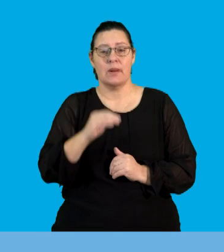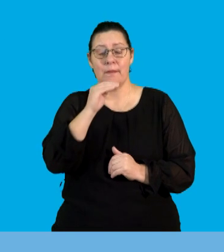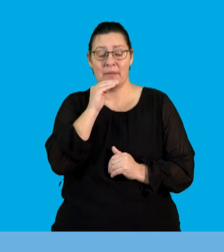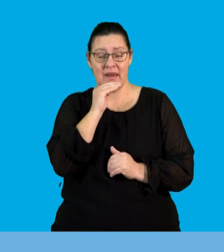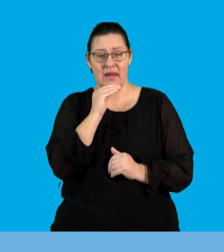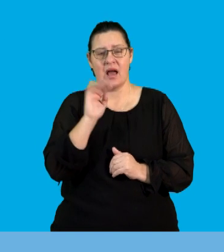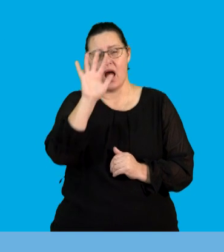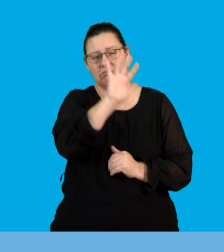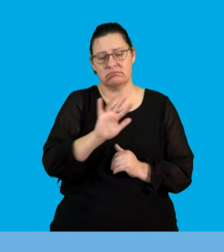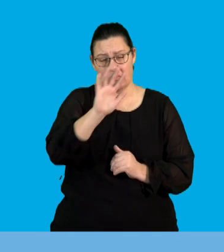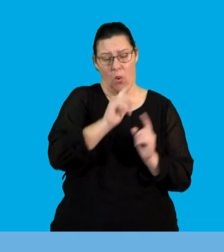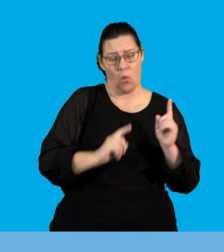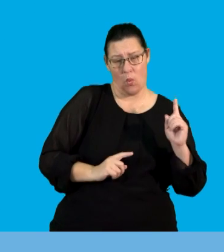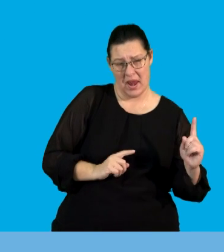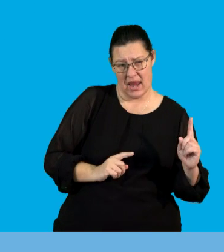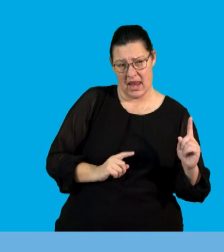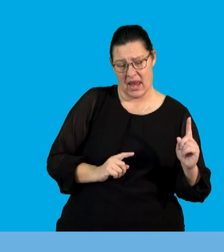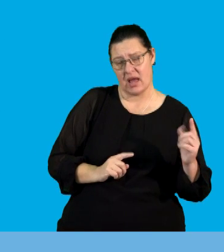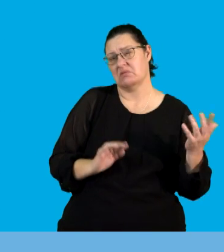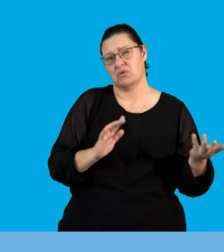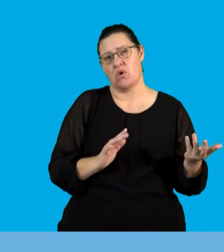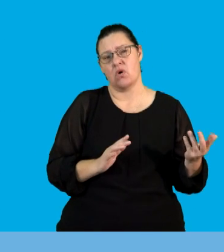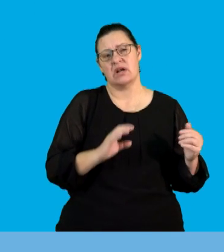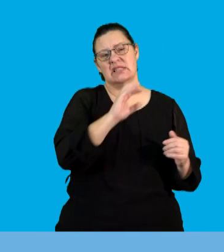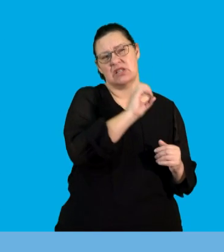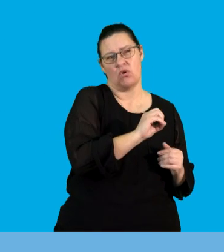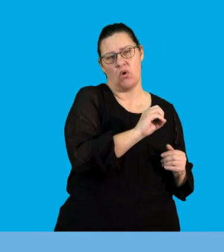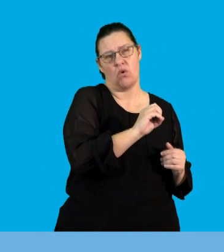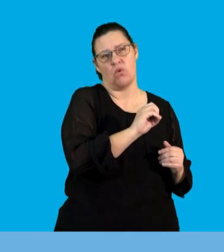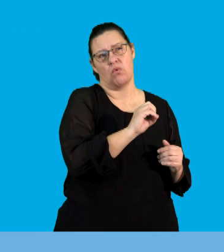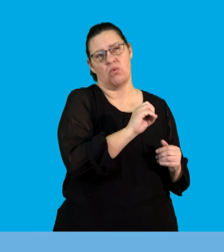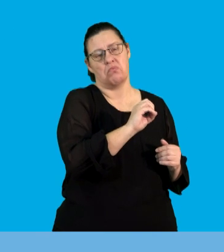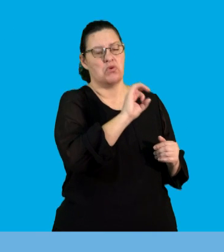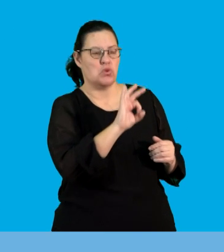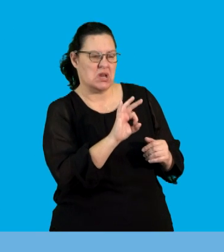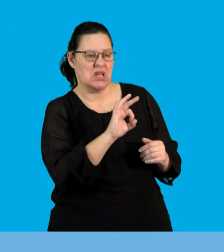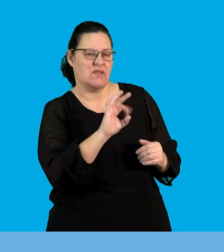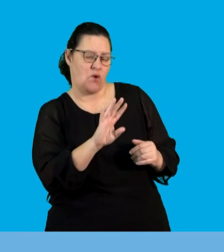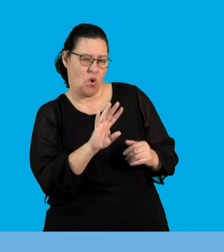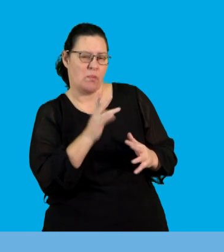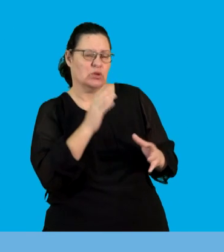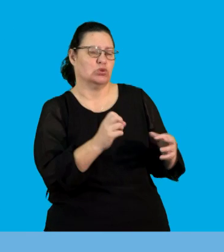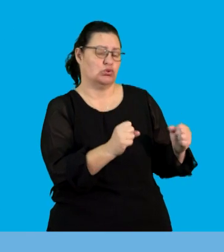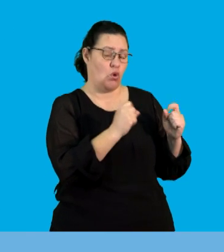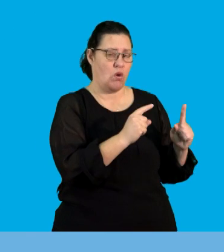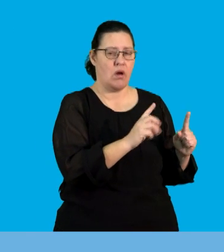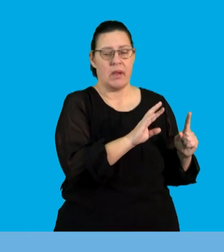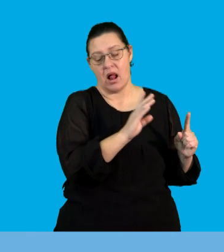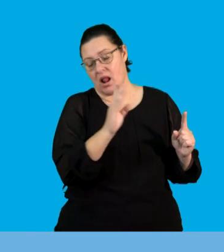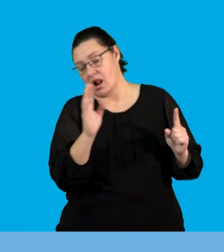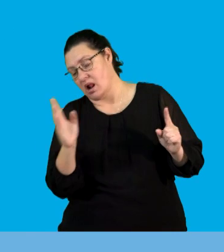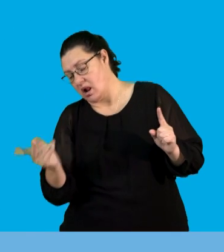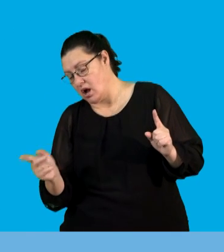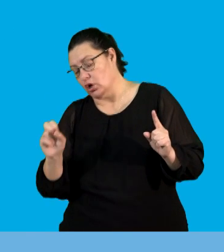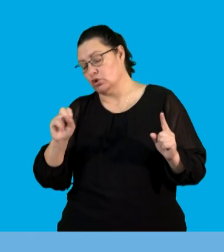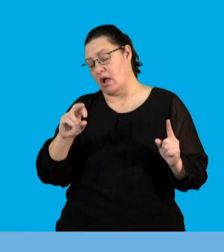substance has a pH that is around 1, between 0 and 3 or 4, it's going to be a strong acid. Then towards the 14 there,